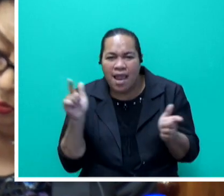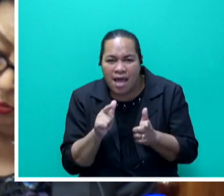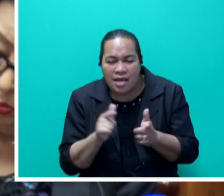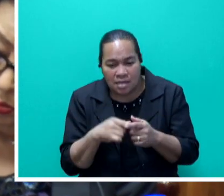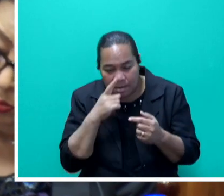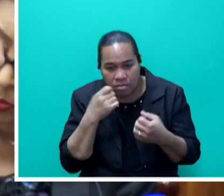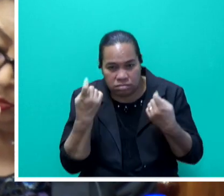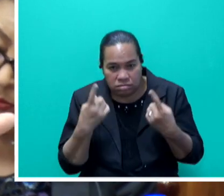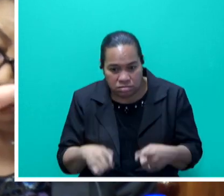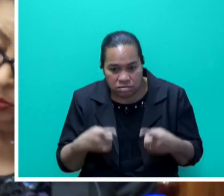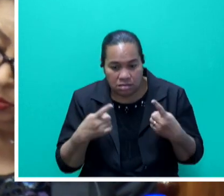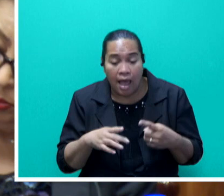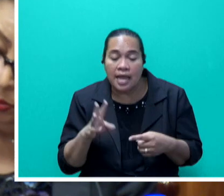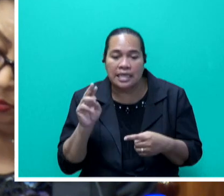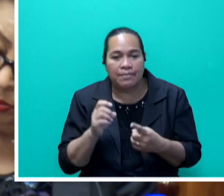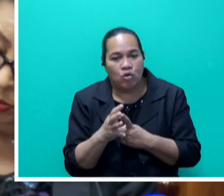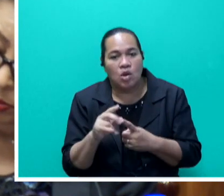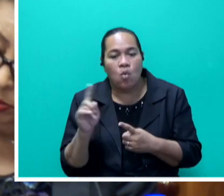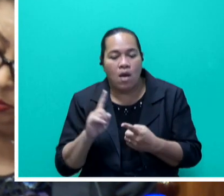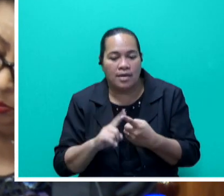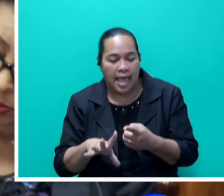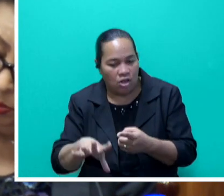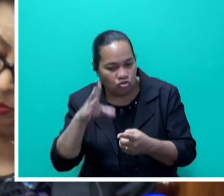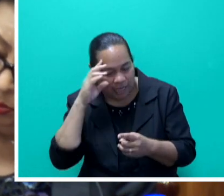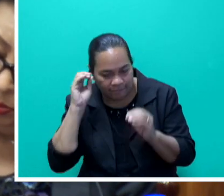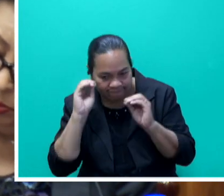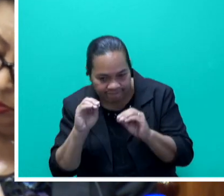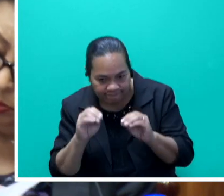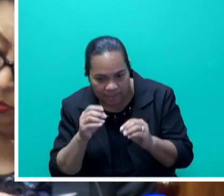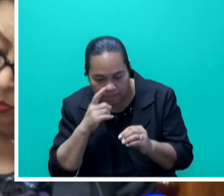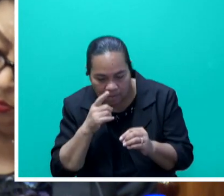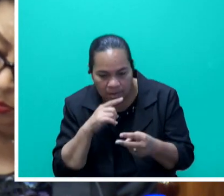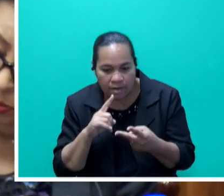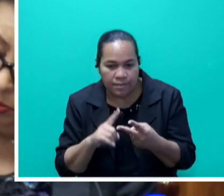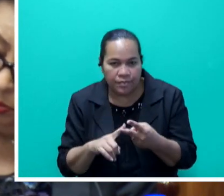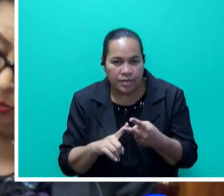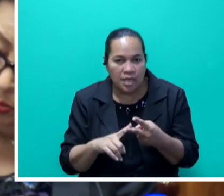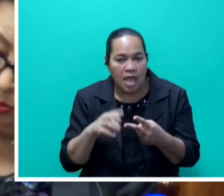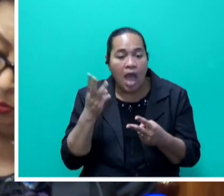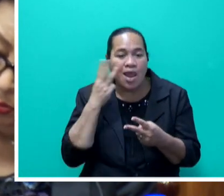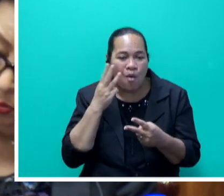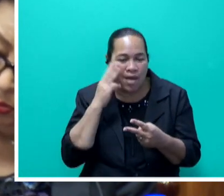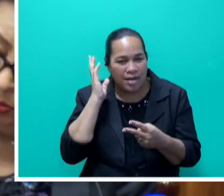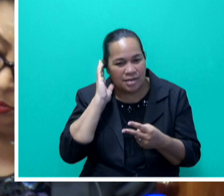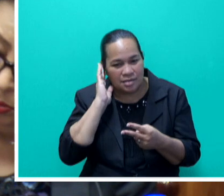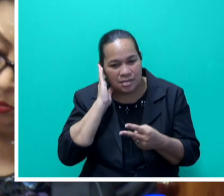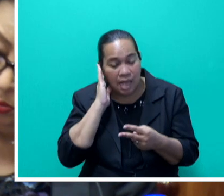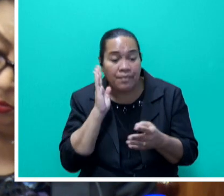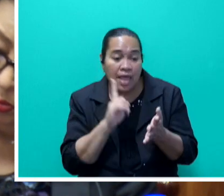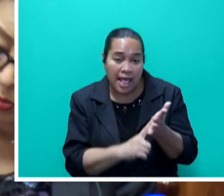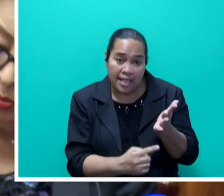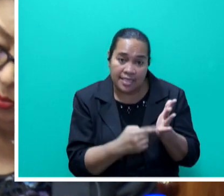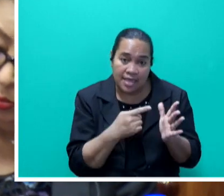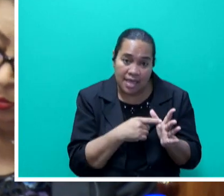include awareness raising and education of members of the public through various platforms. LTA also carries